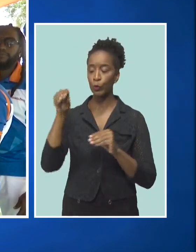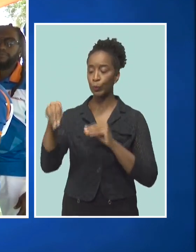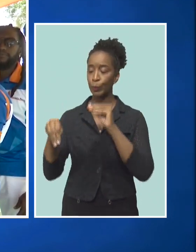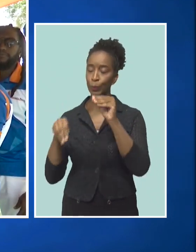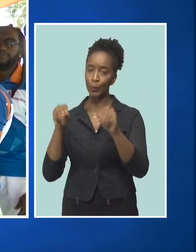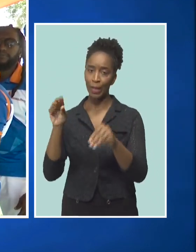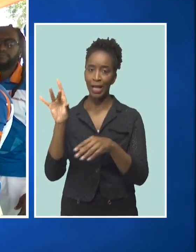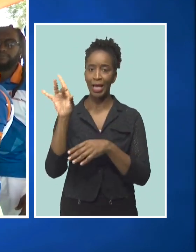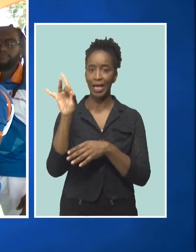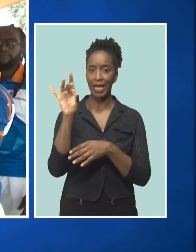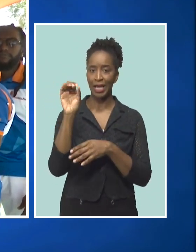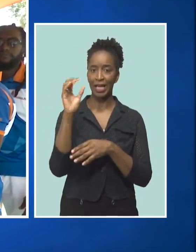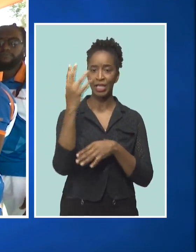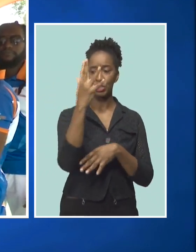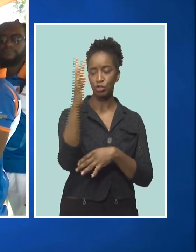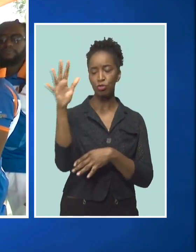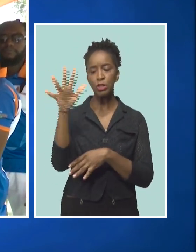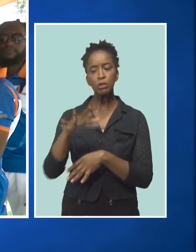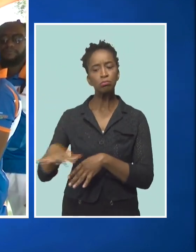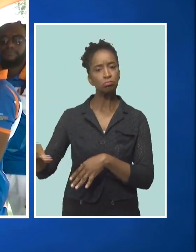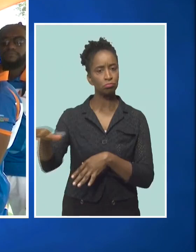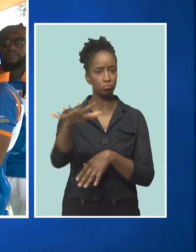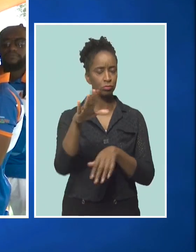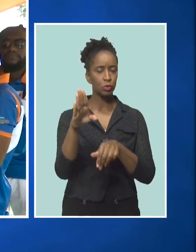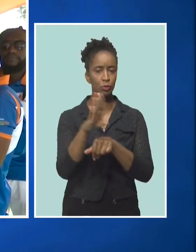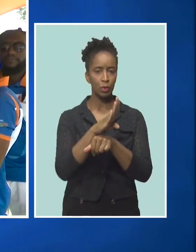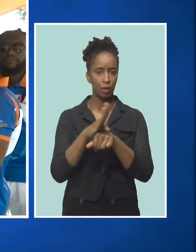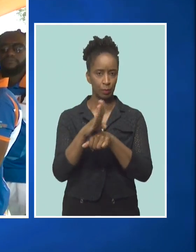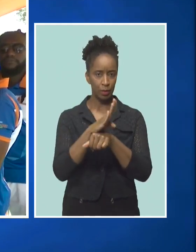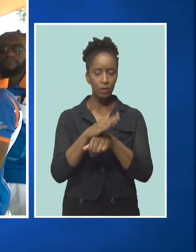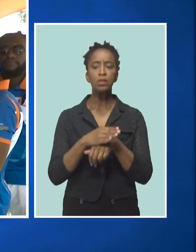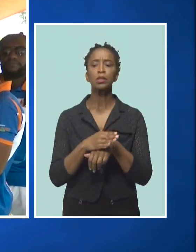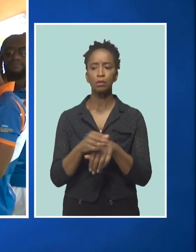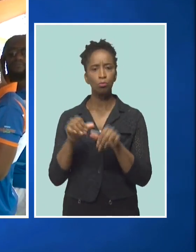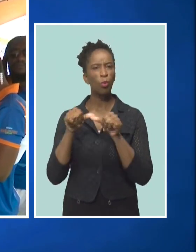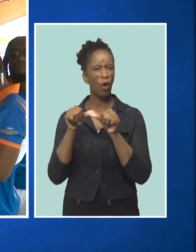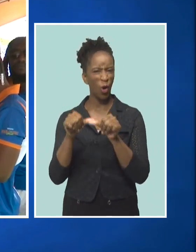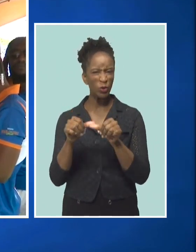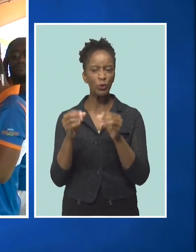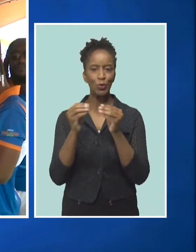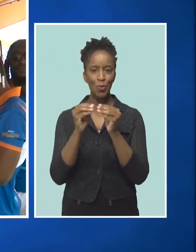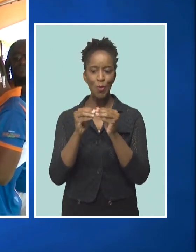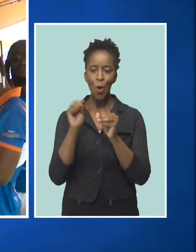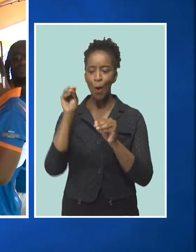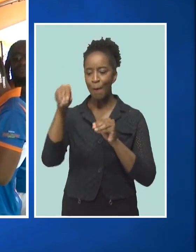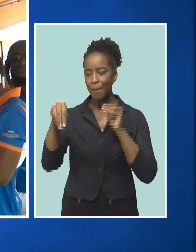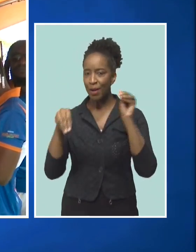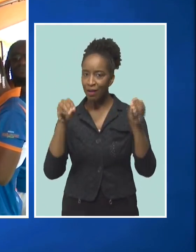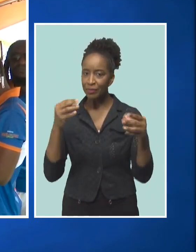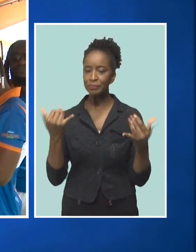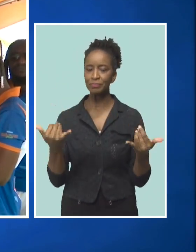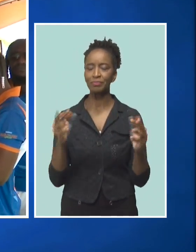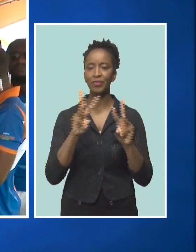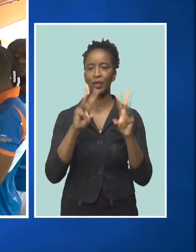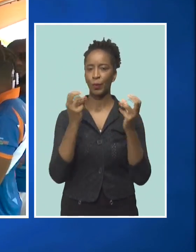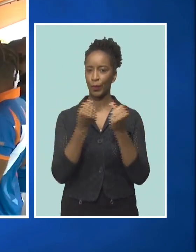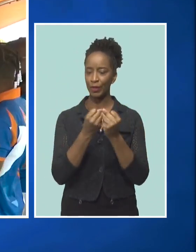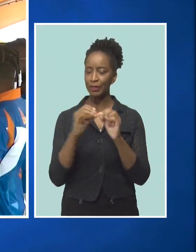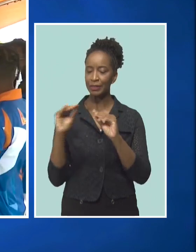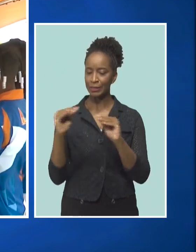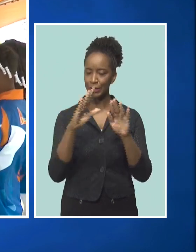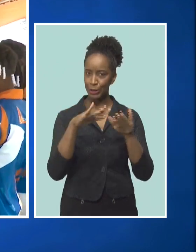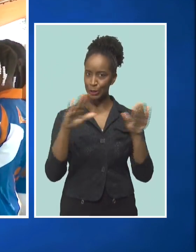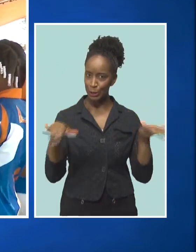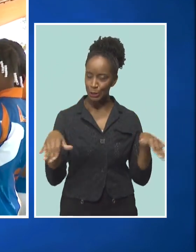around Barbados, and we're continuing that initiative. So in the workshop, the kids are exposed to good gardening practices as